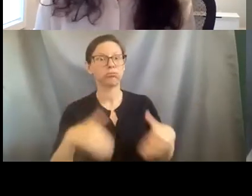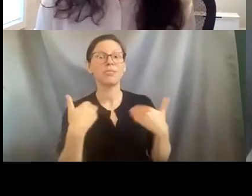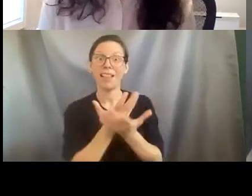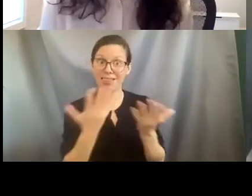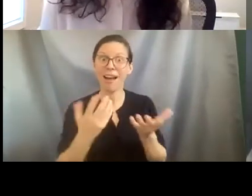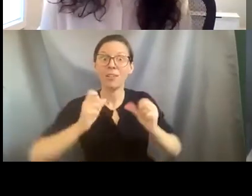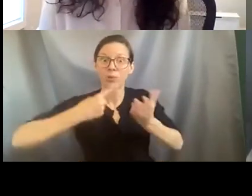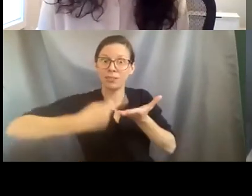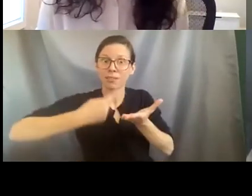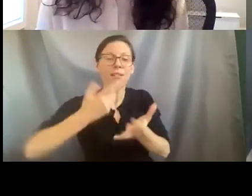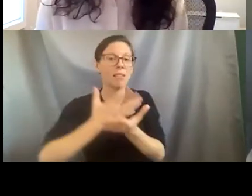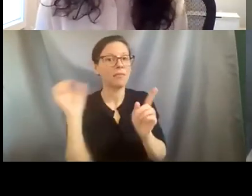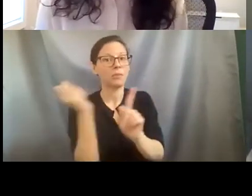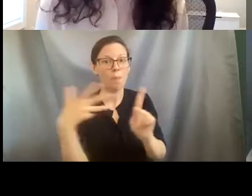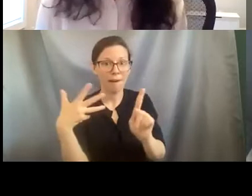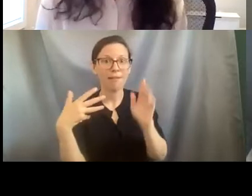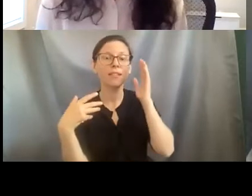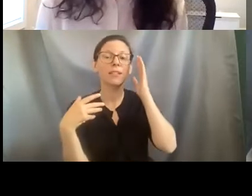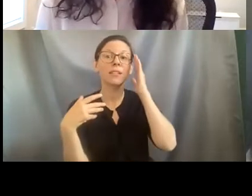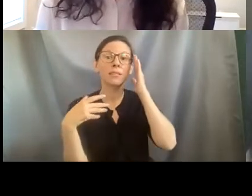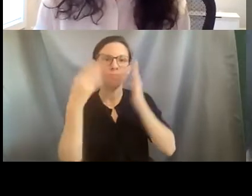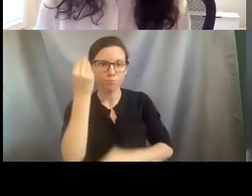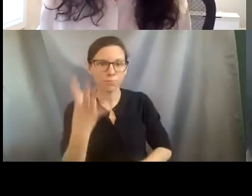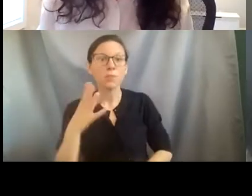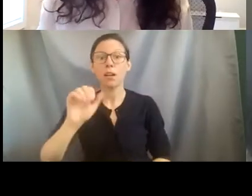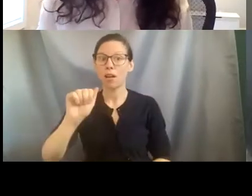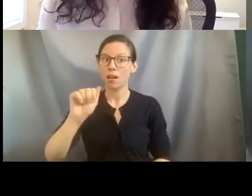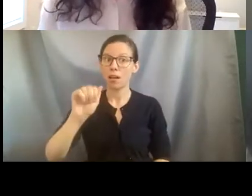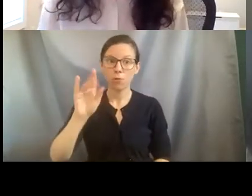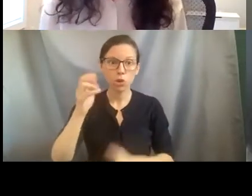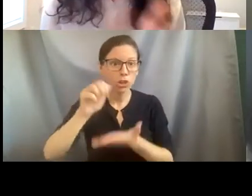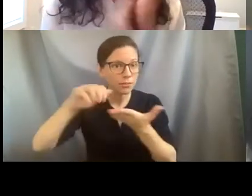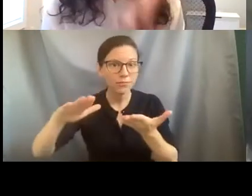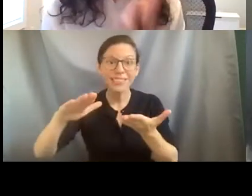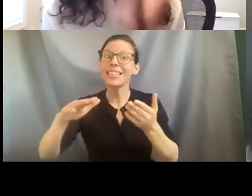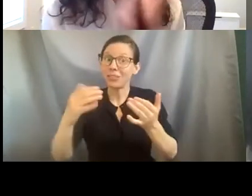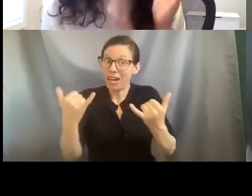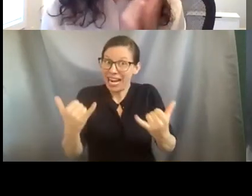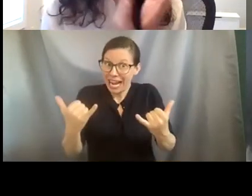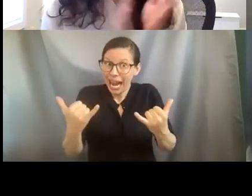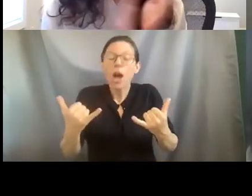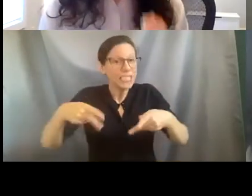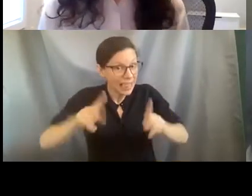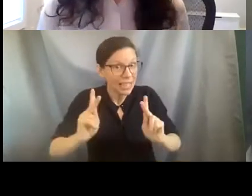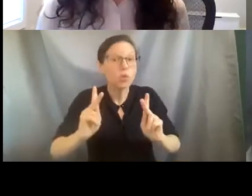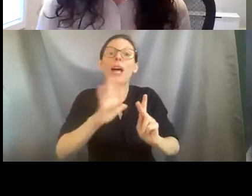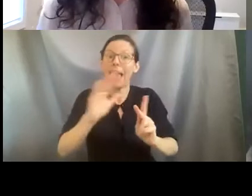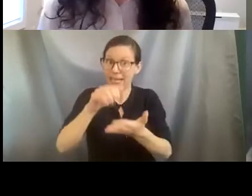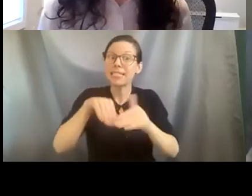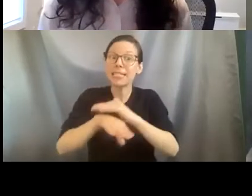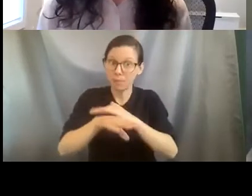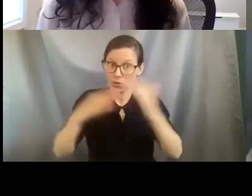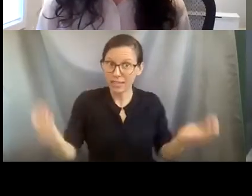sure. Let me start by saying that abortion is legal and accessible in the Commonwealth of Virginia. We